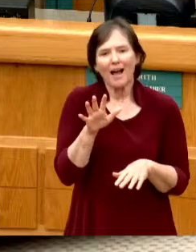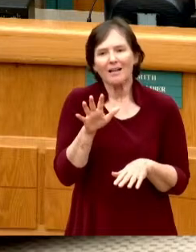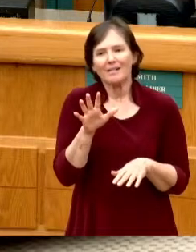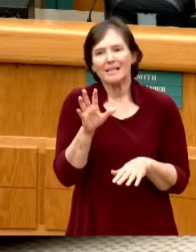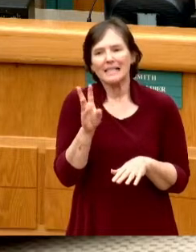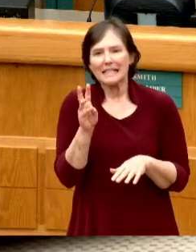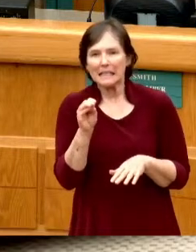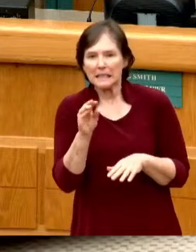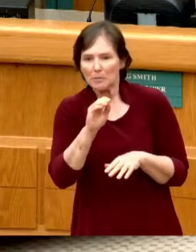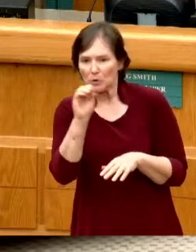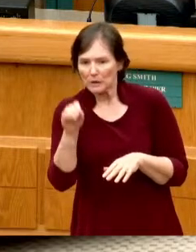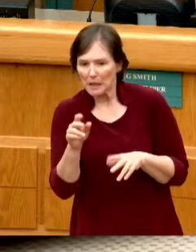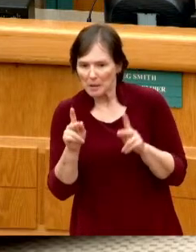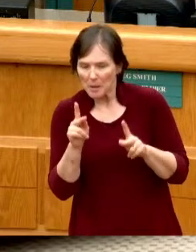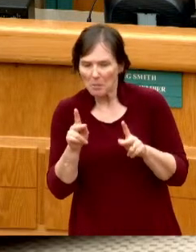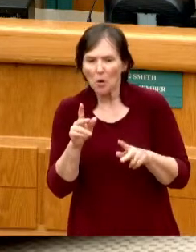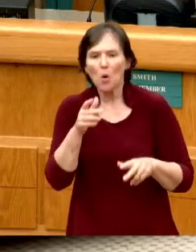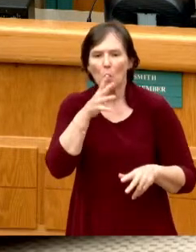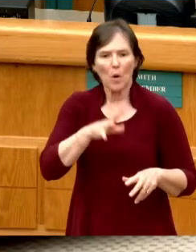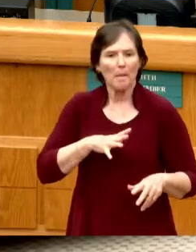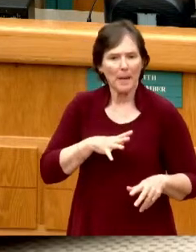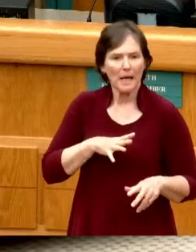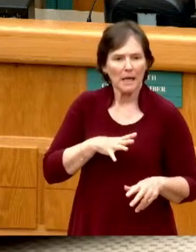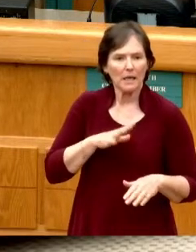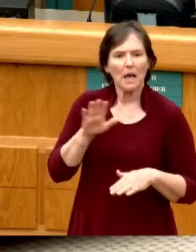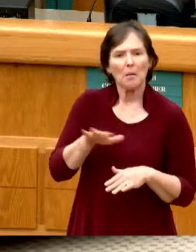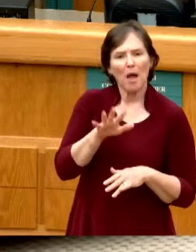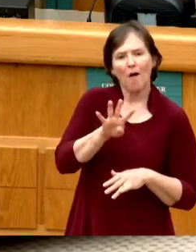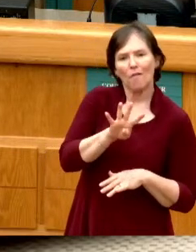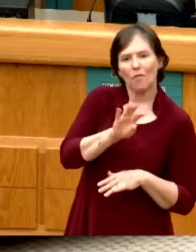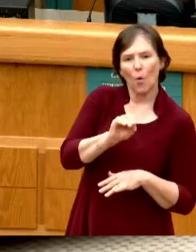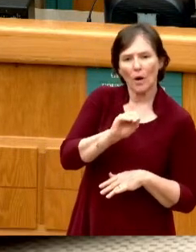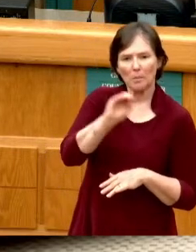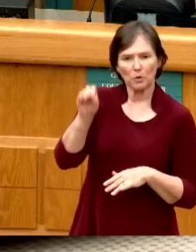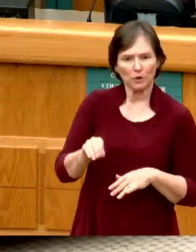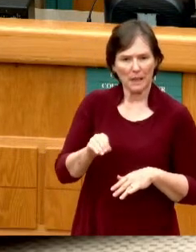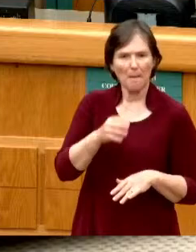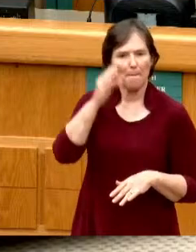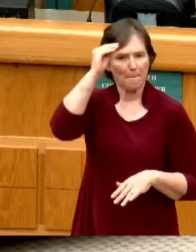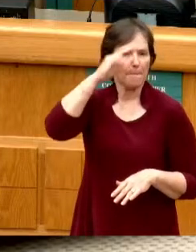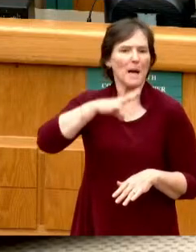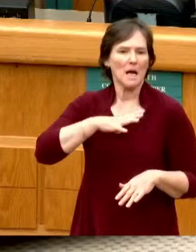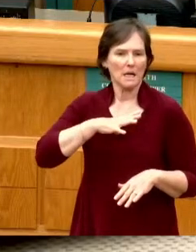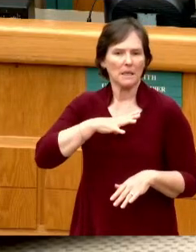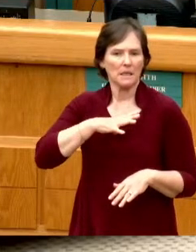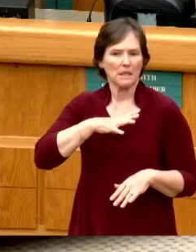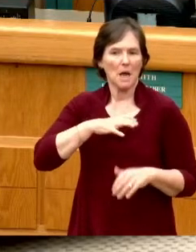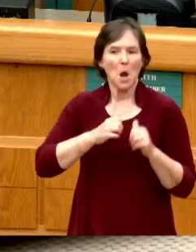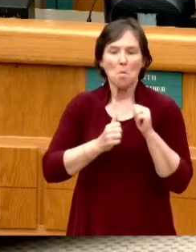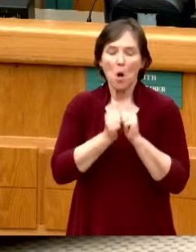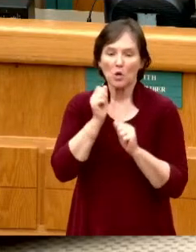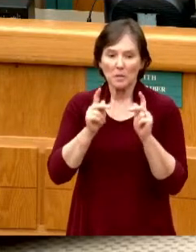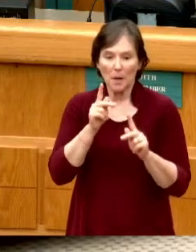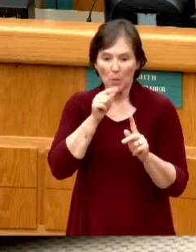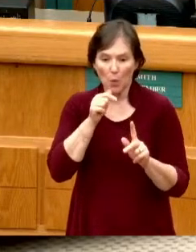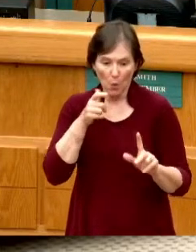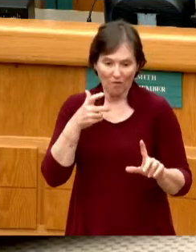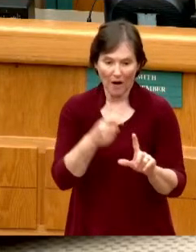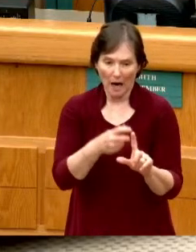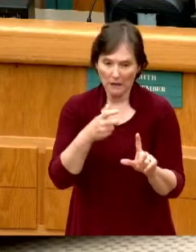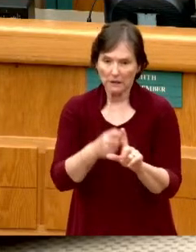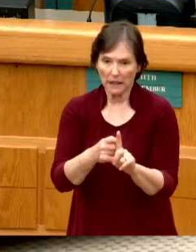were females, and approximately 40% were males. Most individuals vaccinated are from Nueces